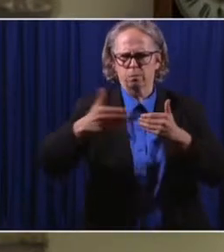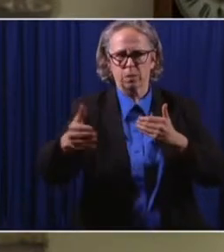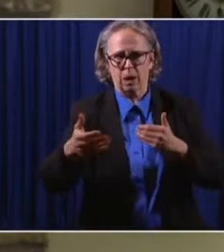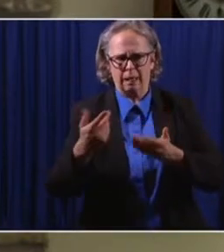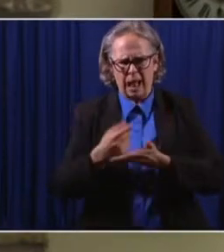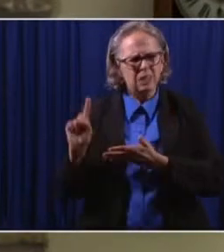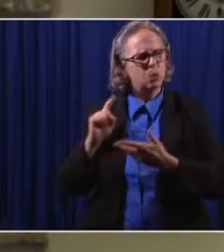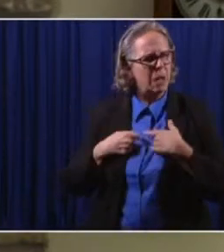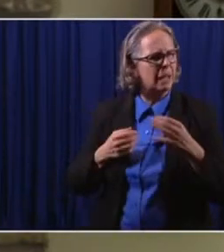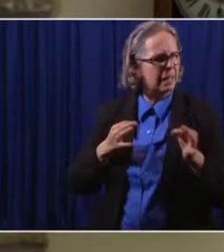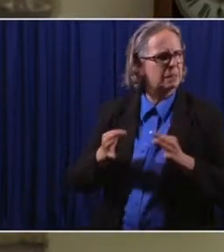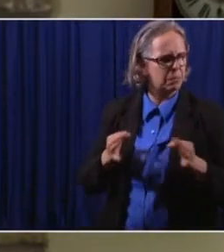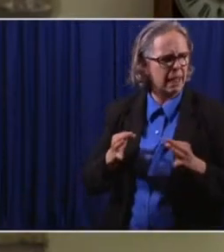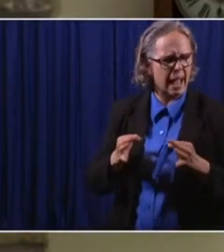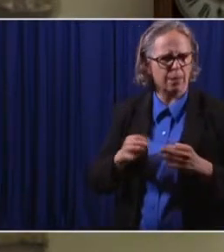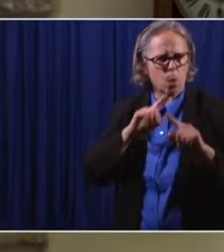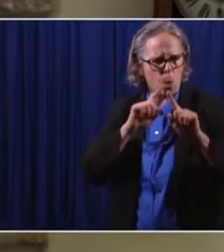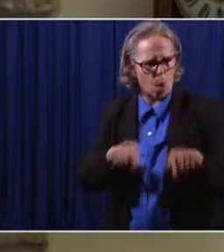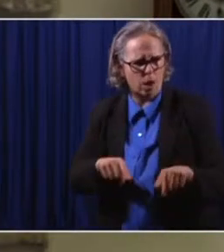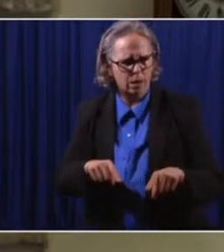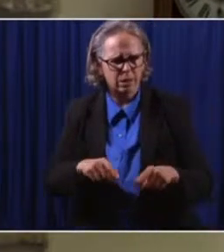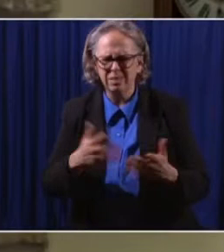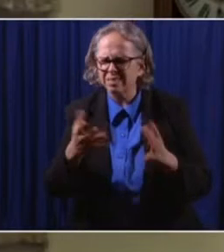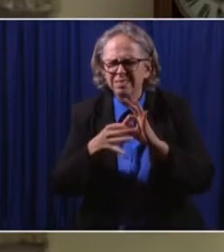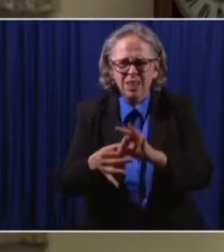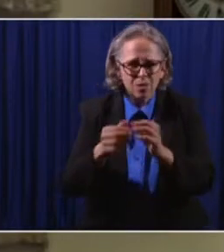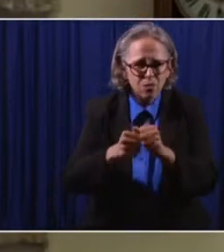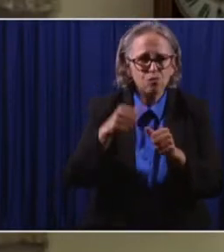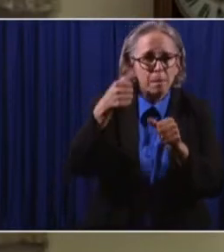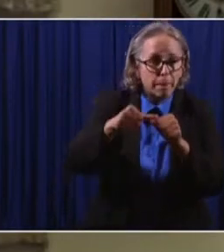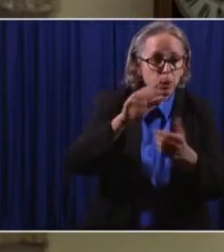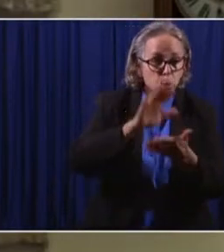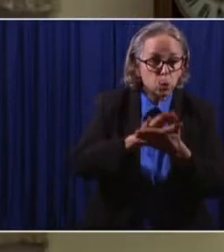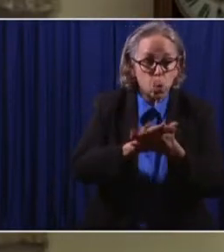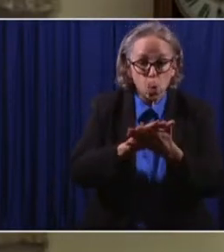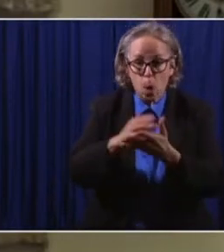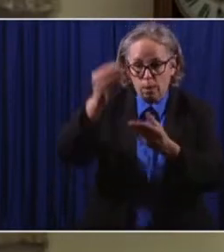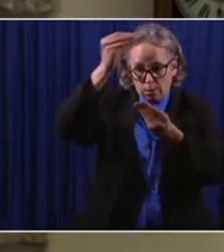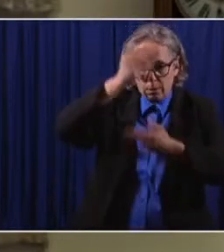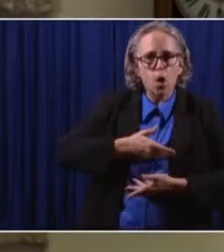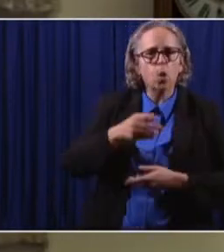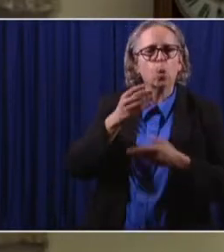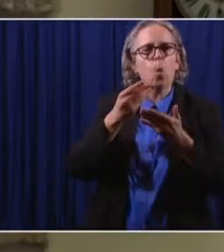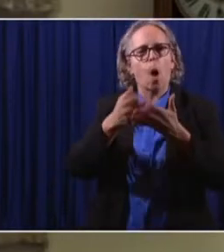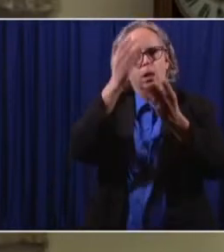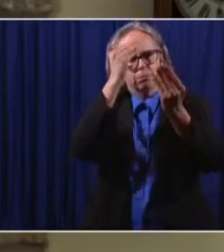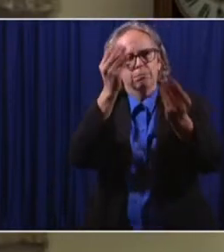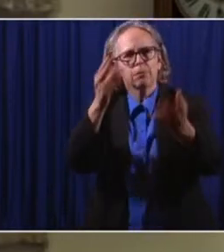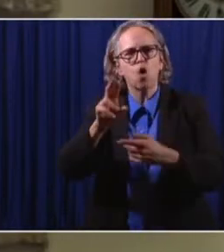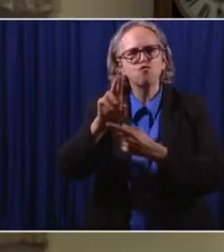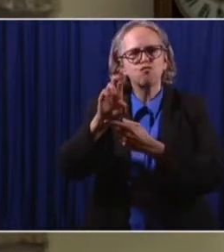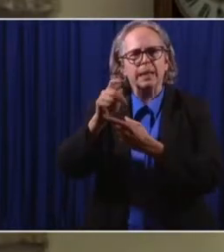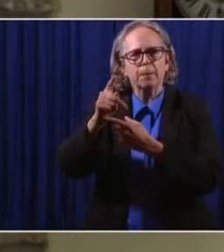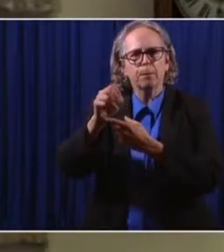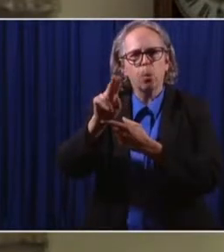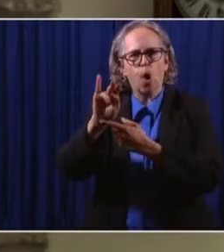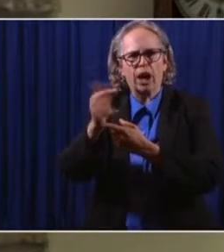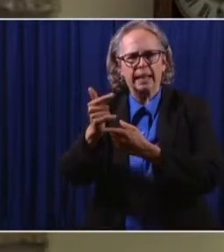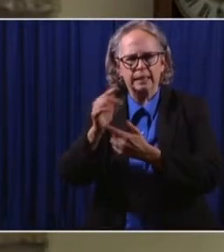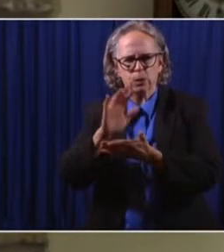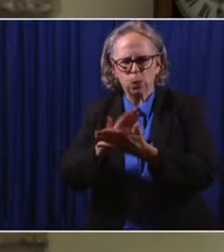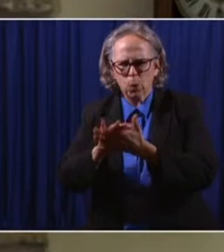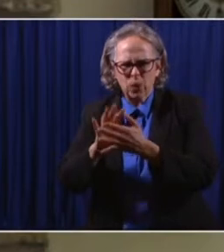on reporting COVID-19 in our schools. As I said, we're still working on the exact language of the order, and we'll get it out